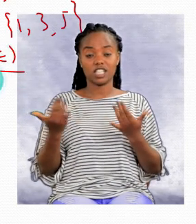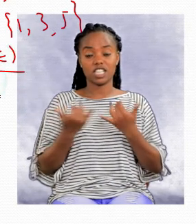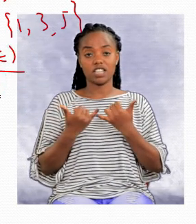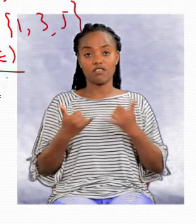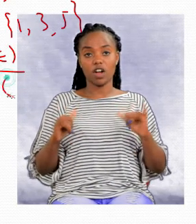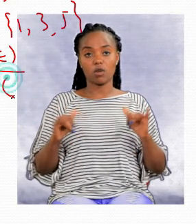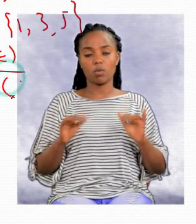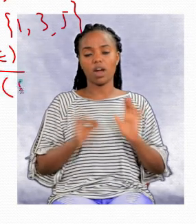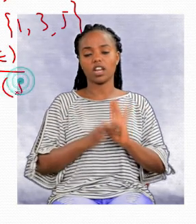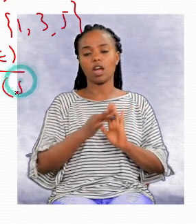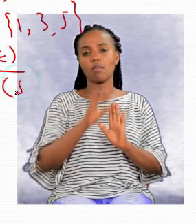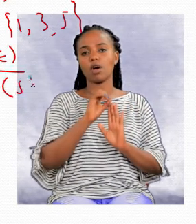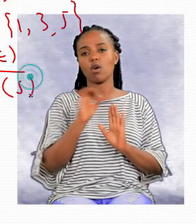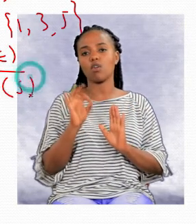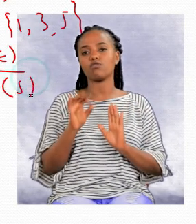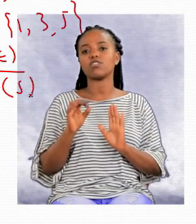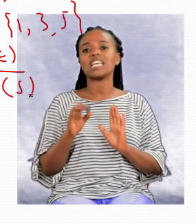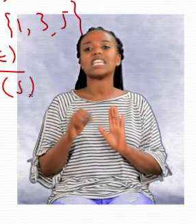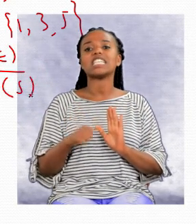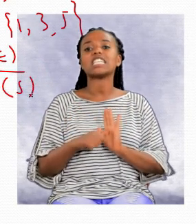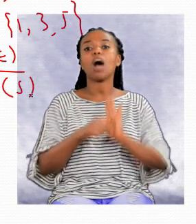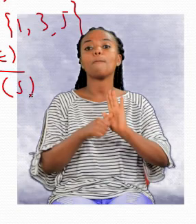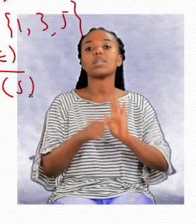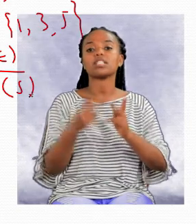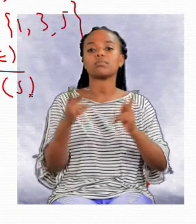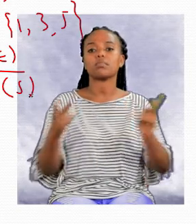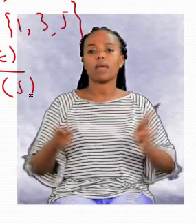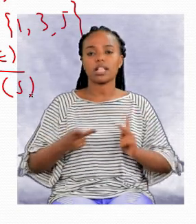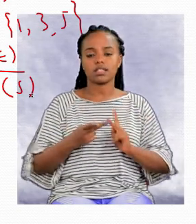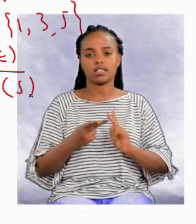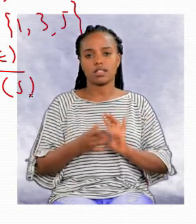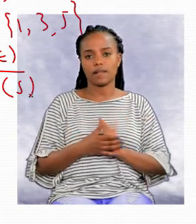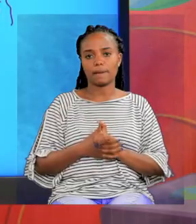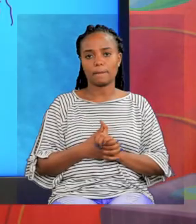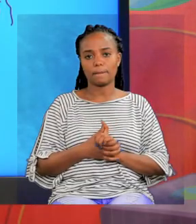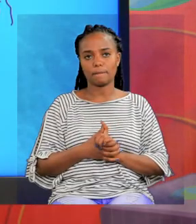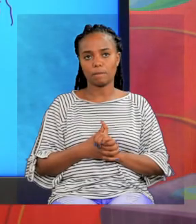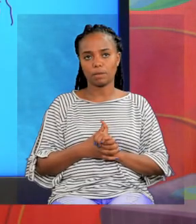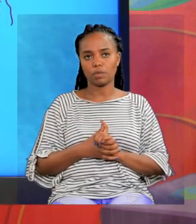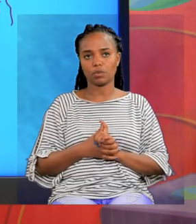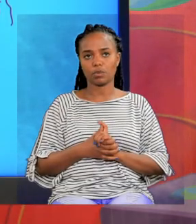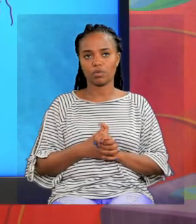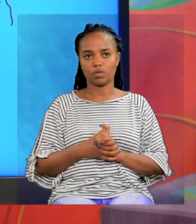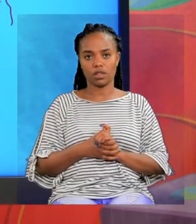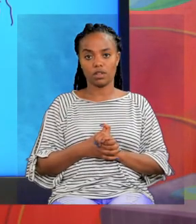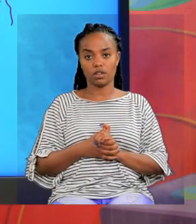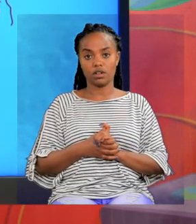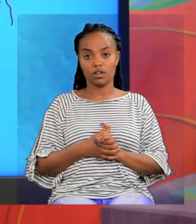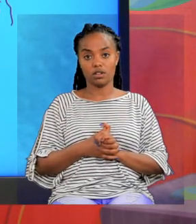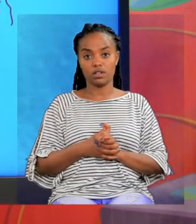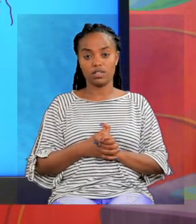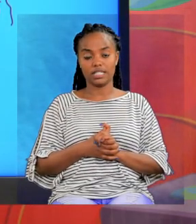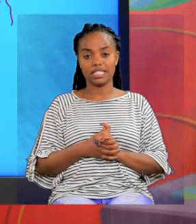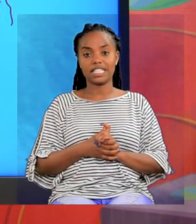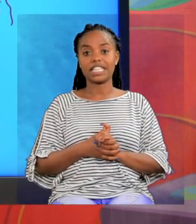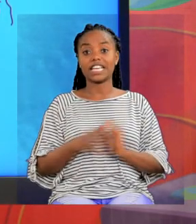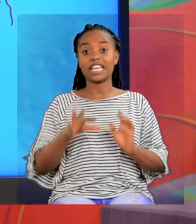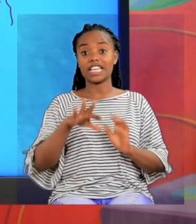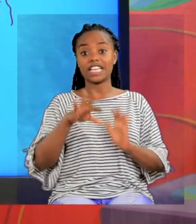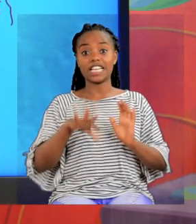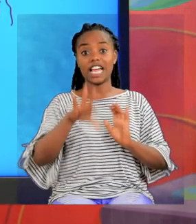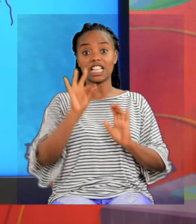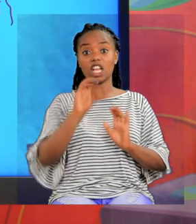divided by number of sample space. Here, the event is getting number odd.